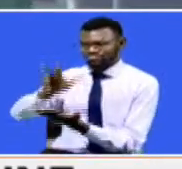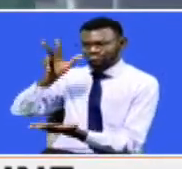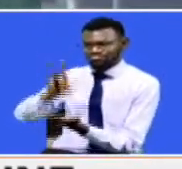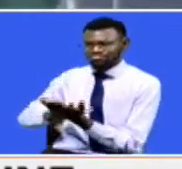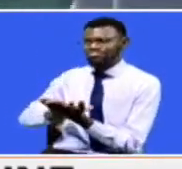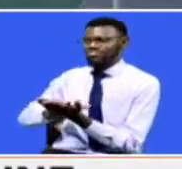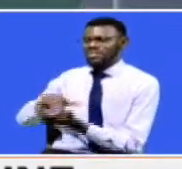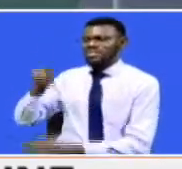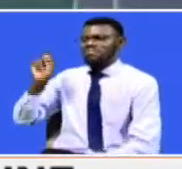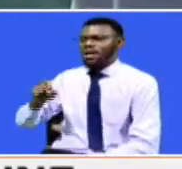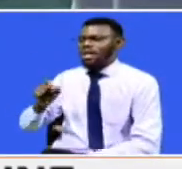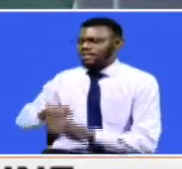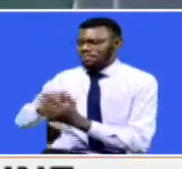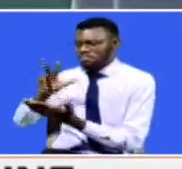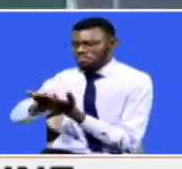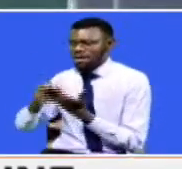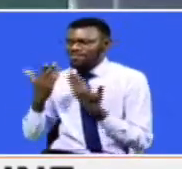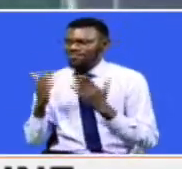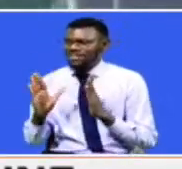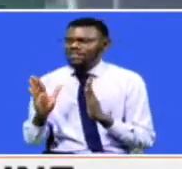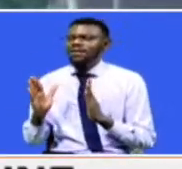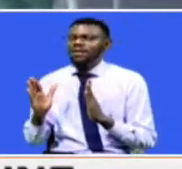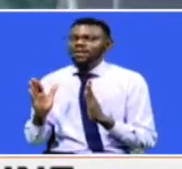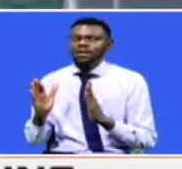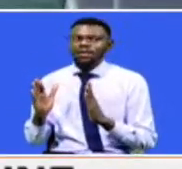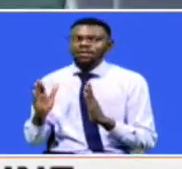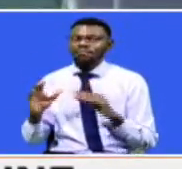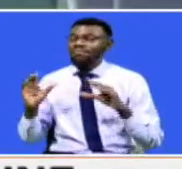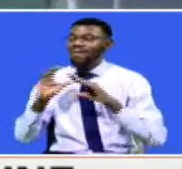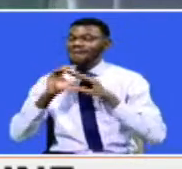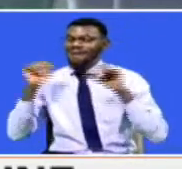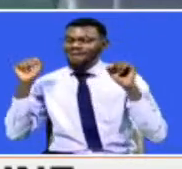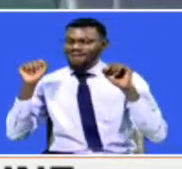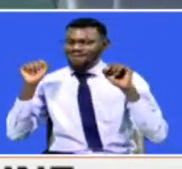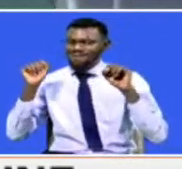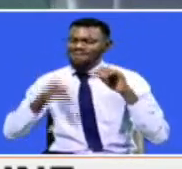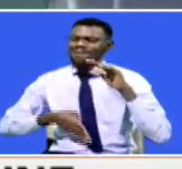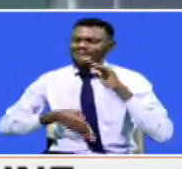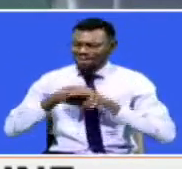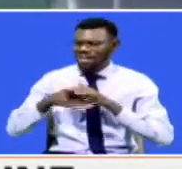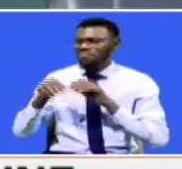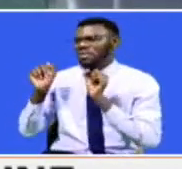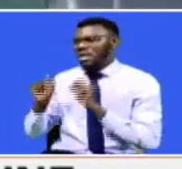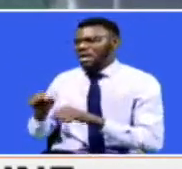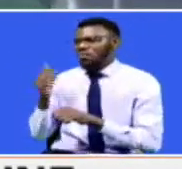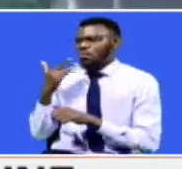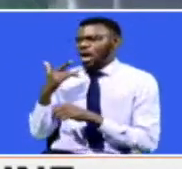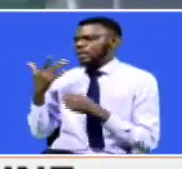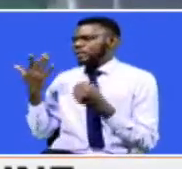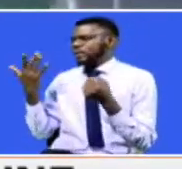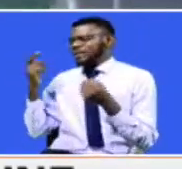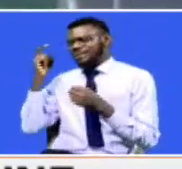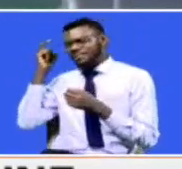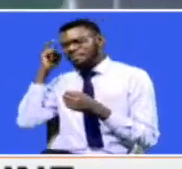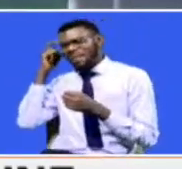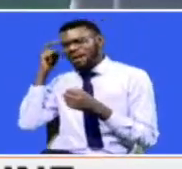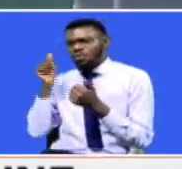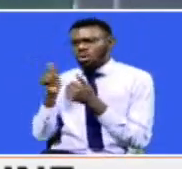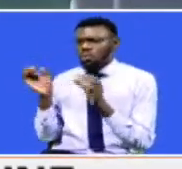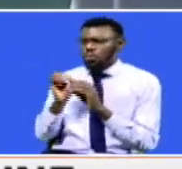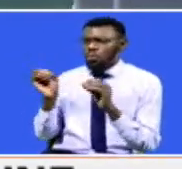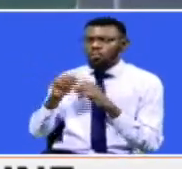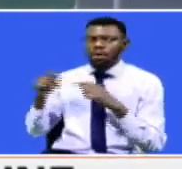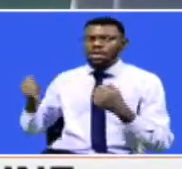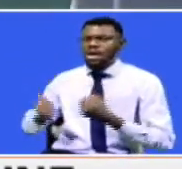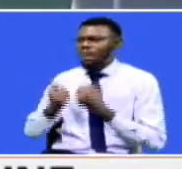it. And once they ratify it, then that particular president can be ousted through that route for incapacitation. However, if they